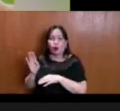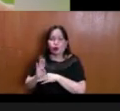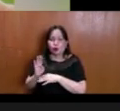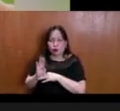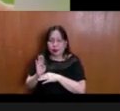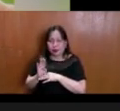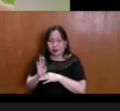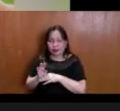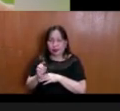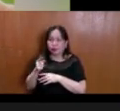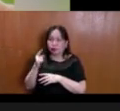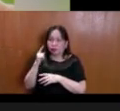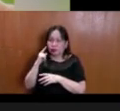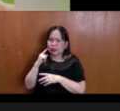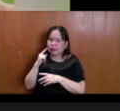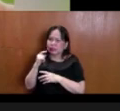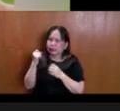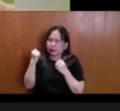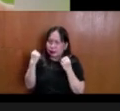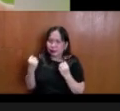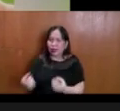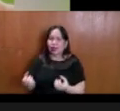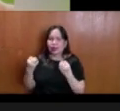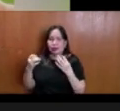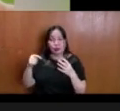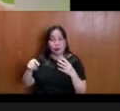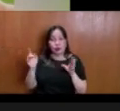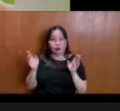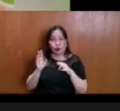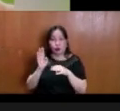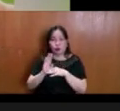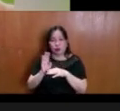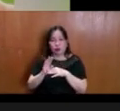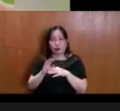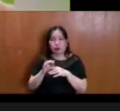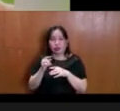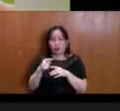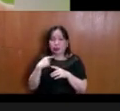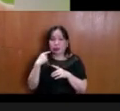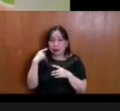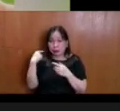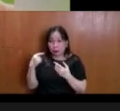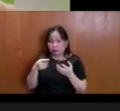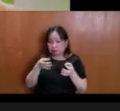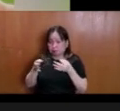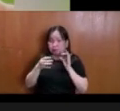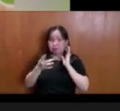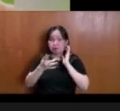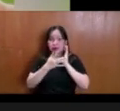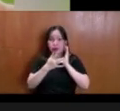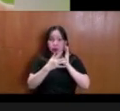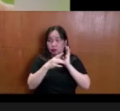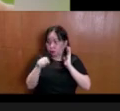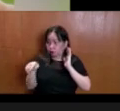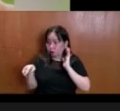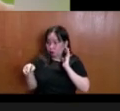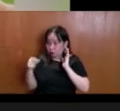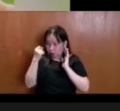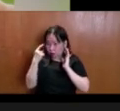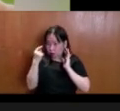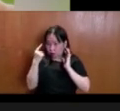I'm talking about really small businesses as well. And when you talk about digital insofar as they are concerned, we're talking